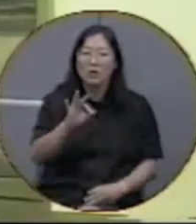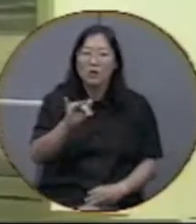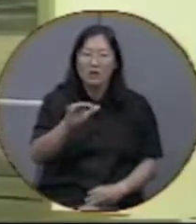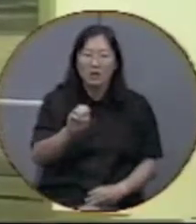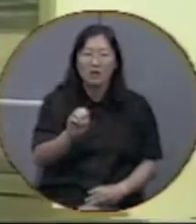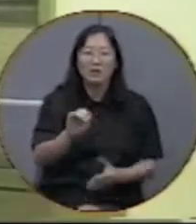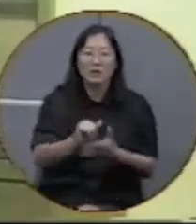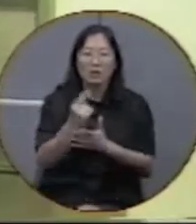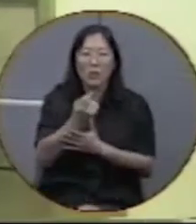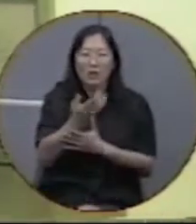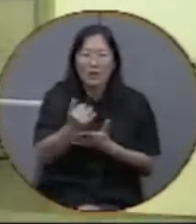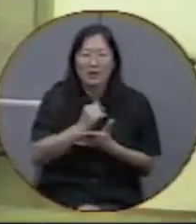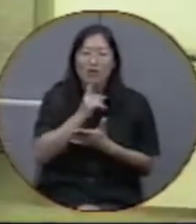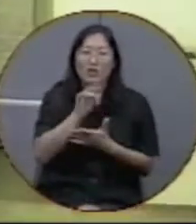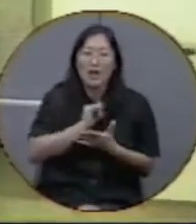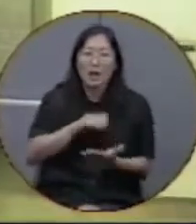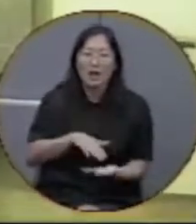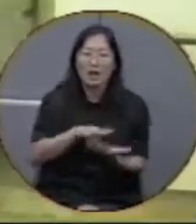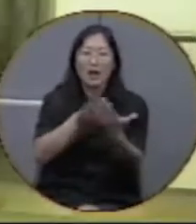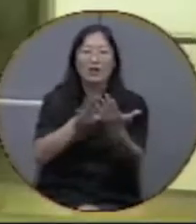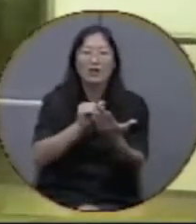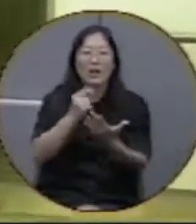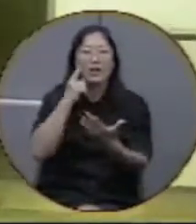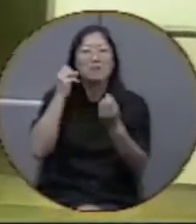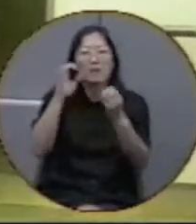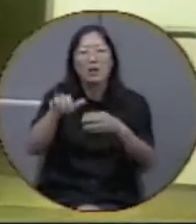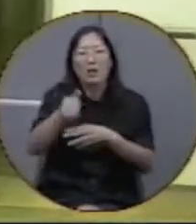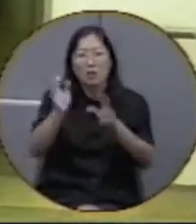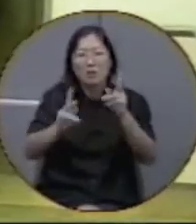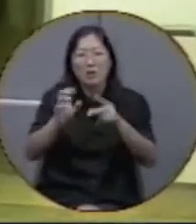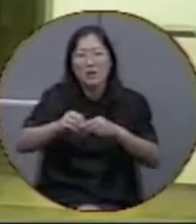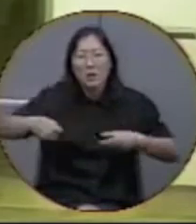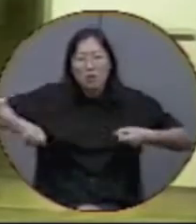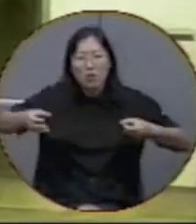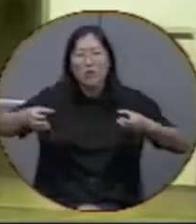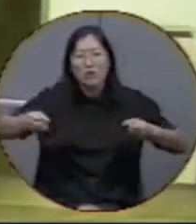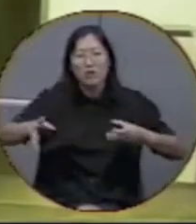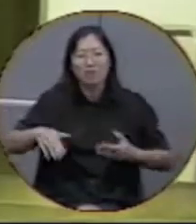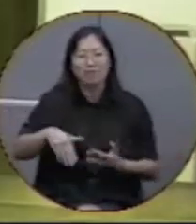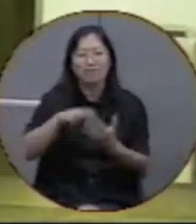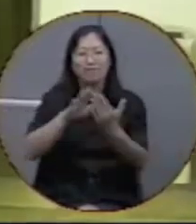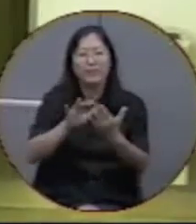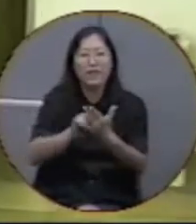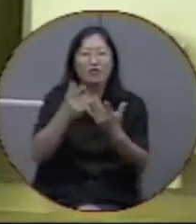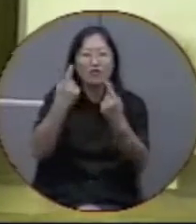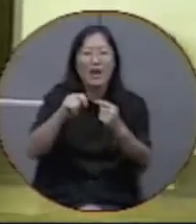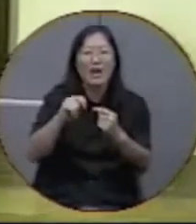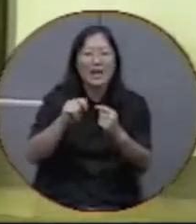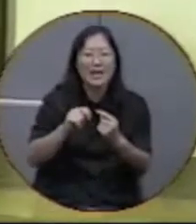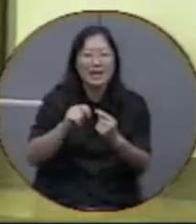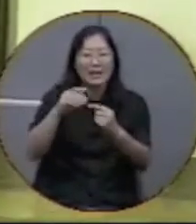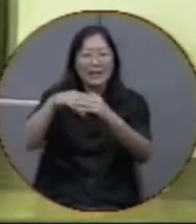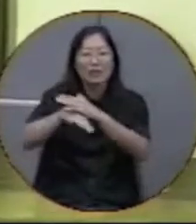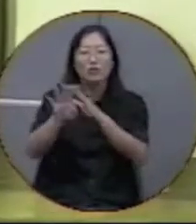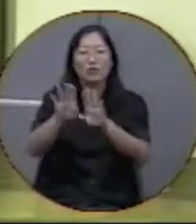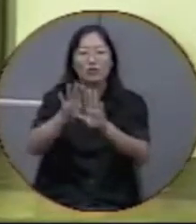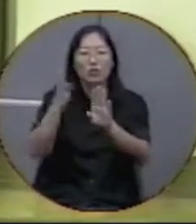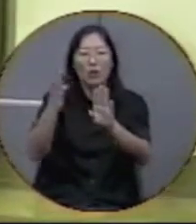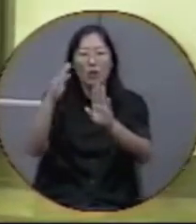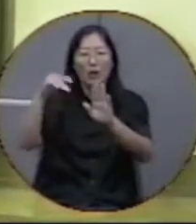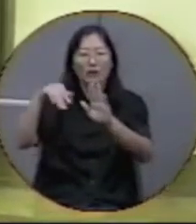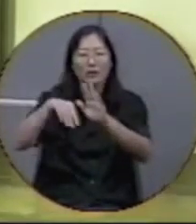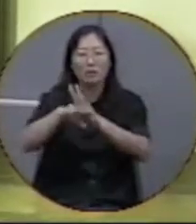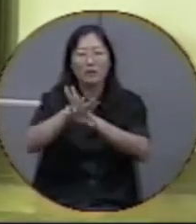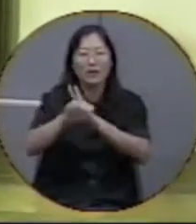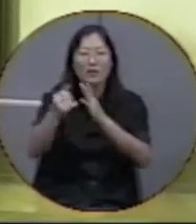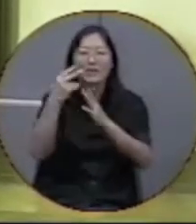And these are one of the things that I really encounter, and I think a lot of other people in wheelchairs is they're trying to get into doorways and stuff. As you can see,